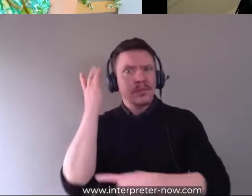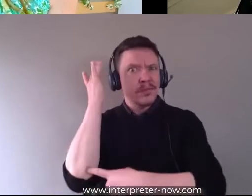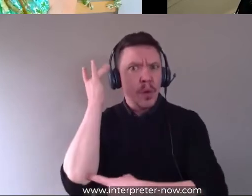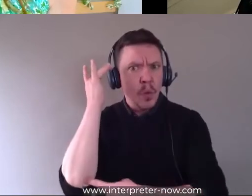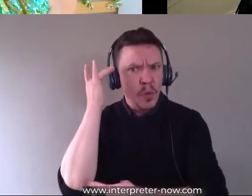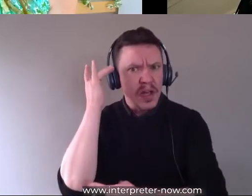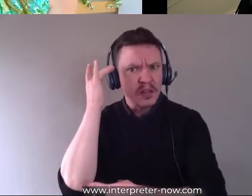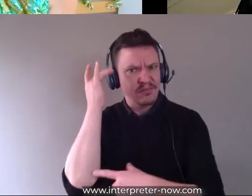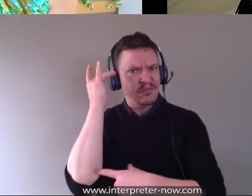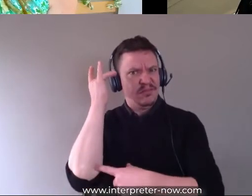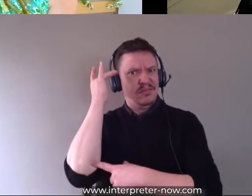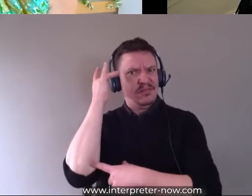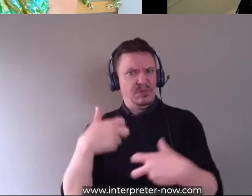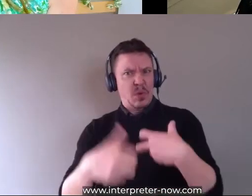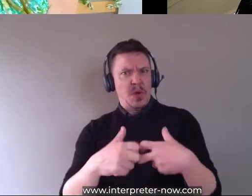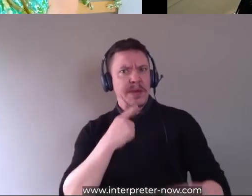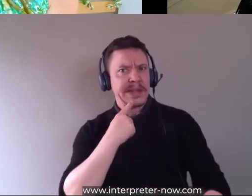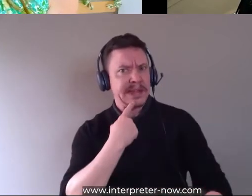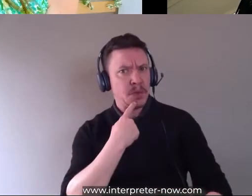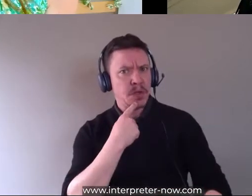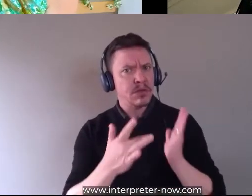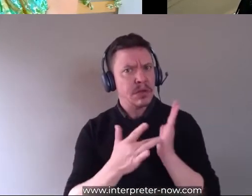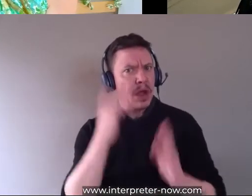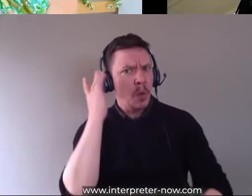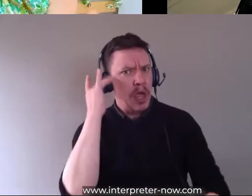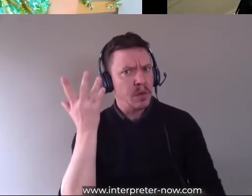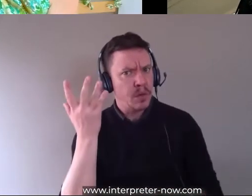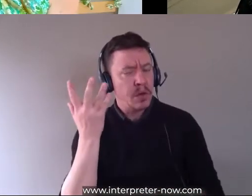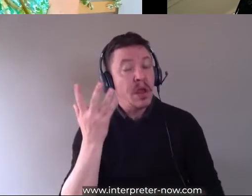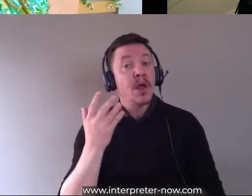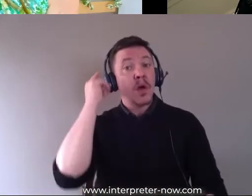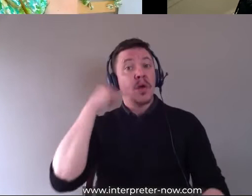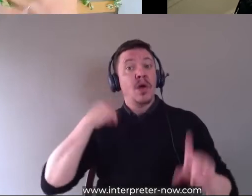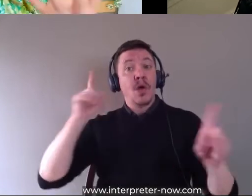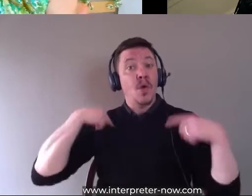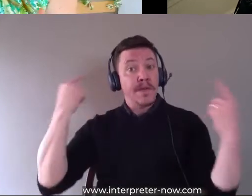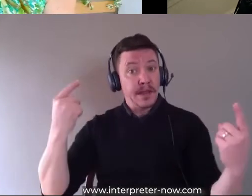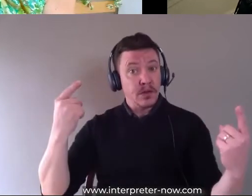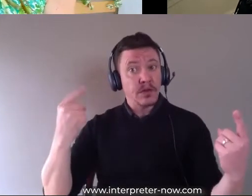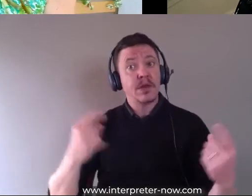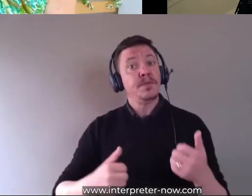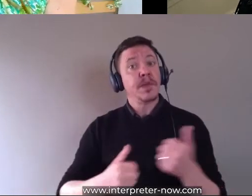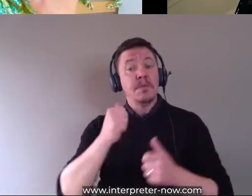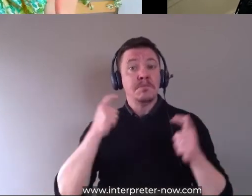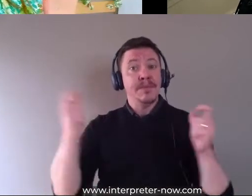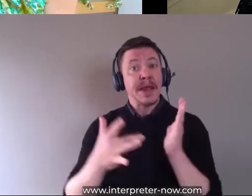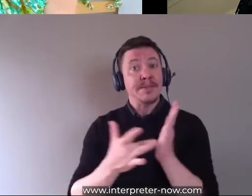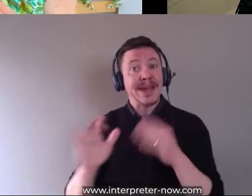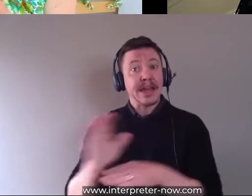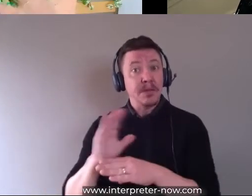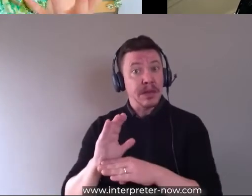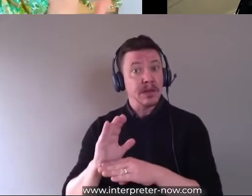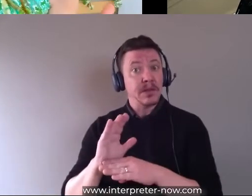why is that such a big problem in the tech industry? And it's because over the years, most of the big tech companies came about